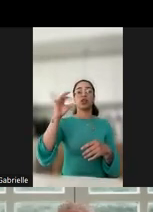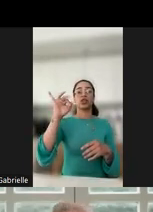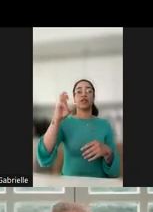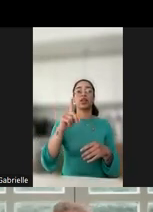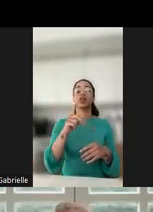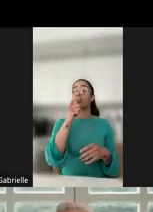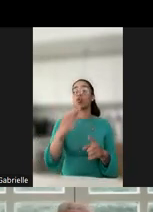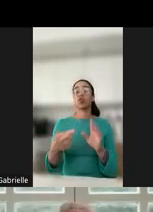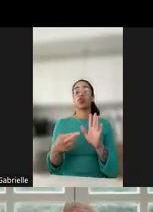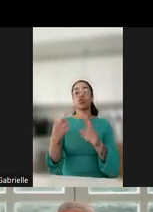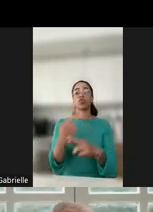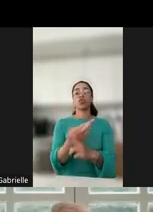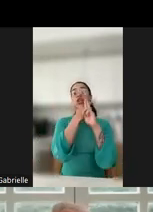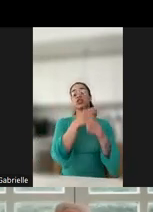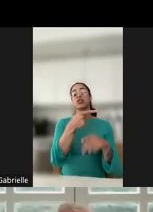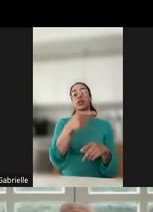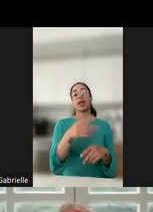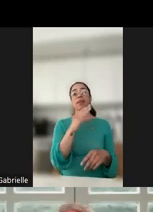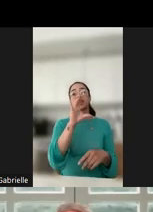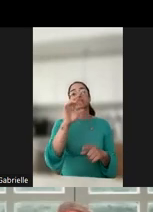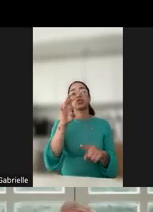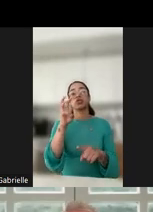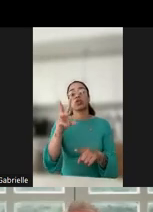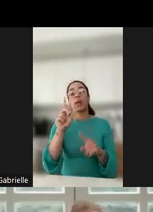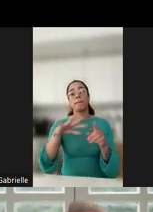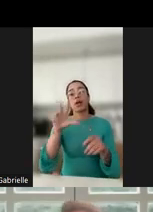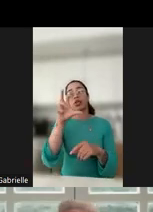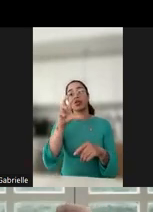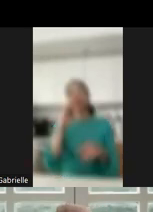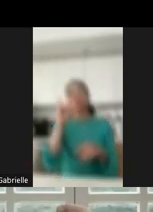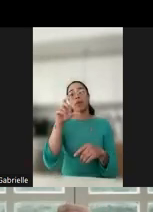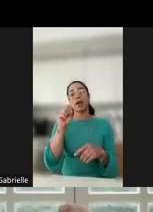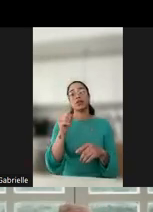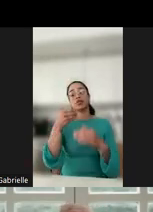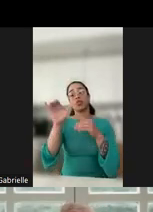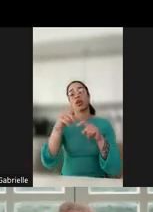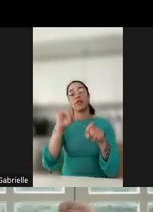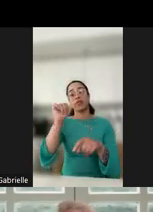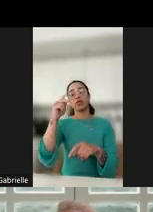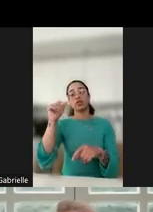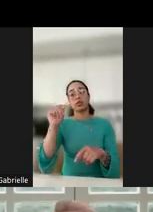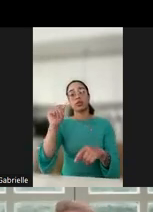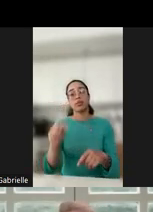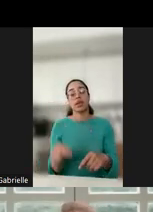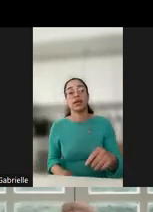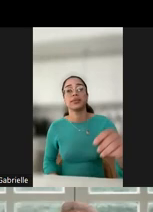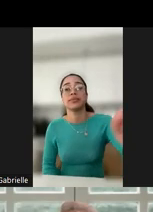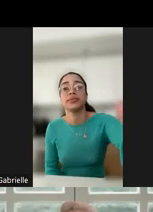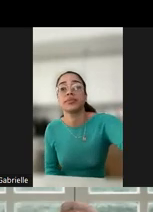a shipwreck 300 miles away from the coast of Japan. And then 26 years